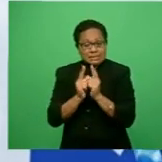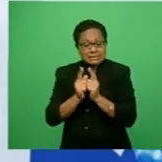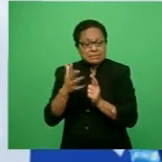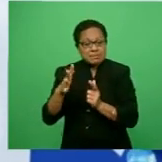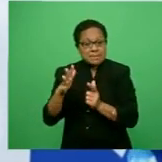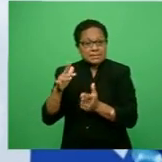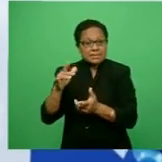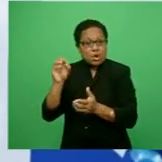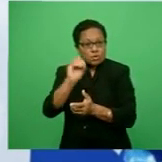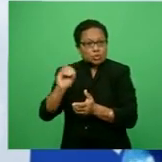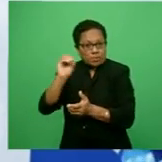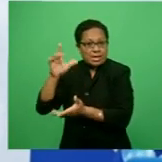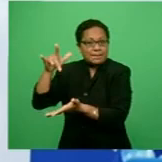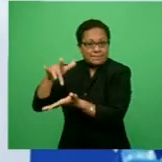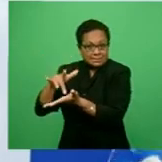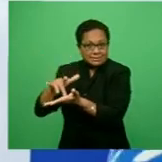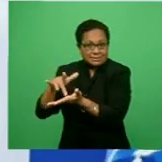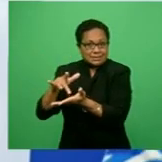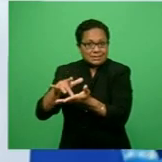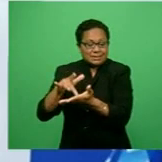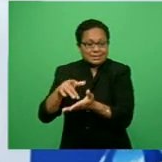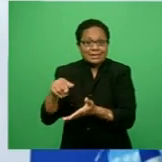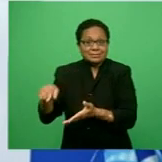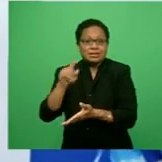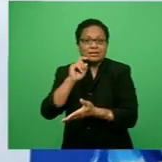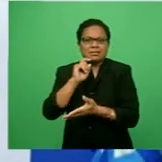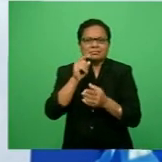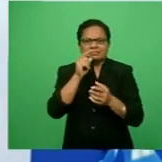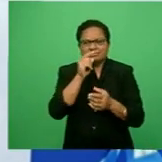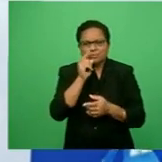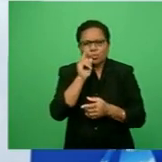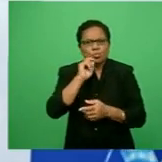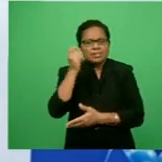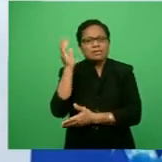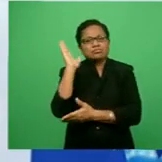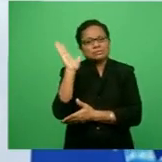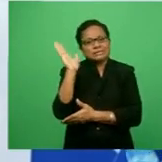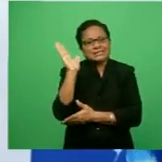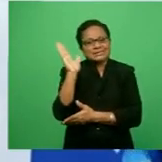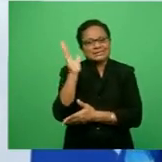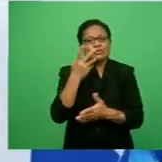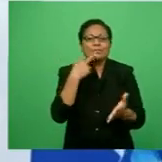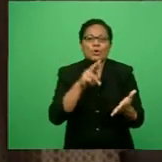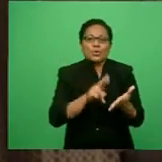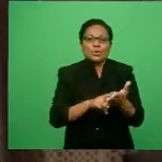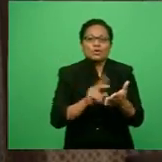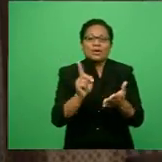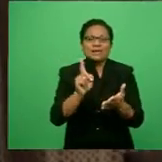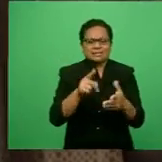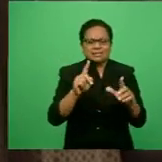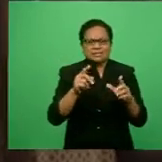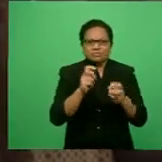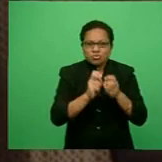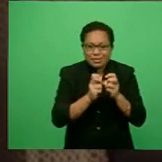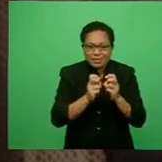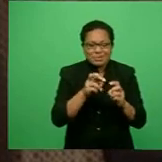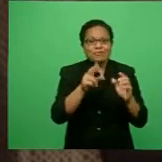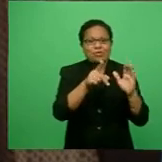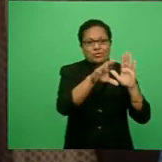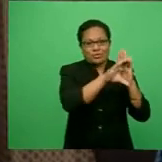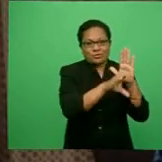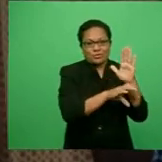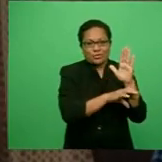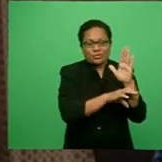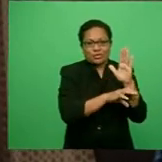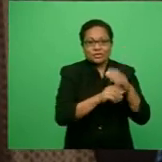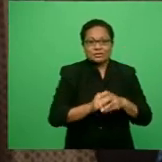mid-October, where they will present their report on the issues that they've identified that need to be worked on. During the board meeting today, a motion